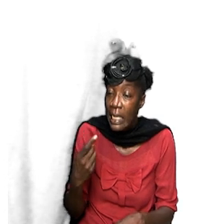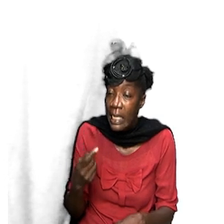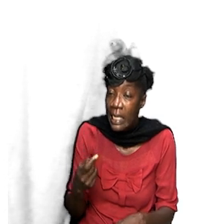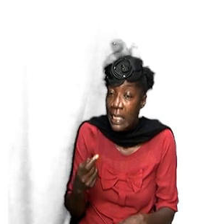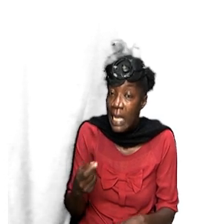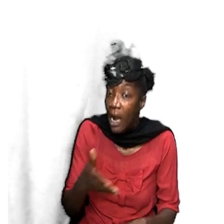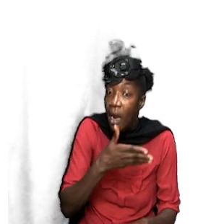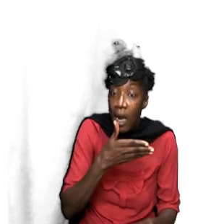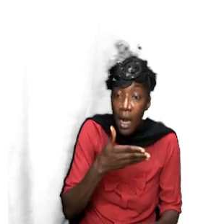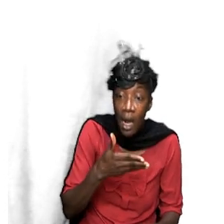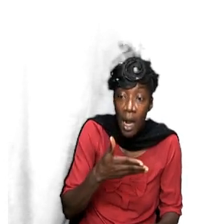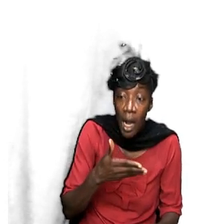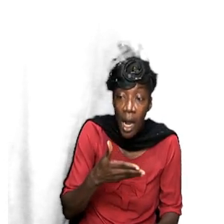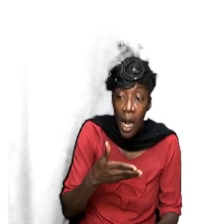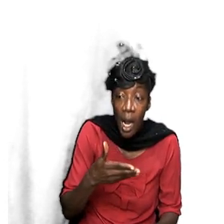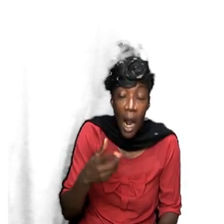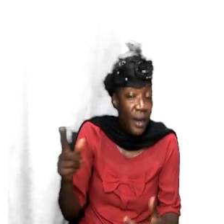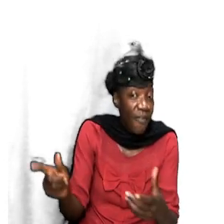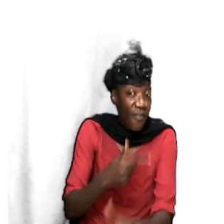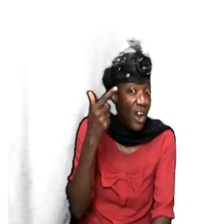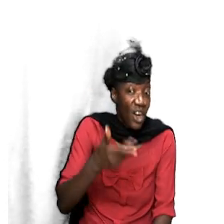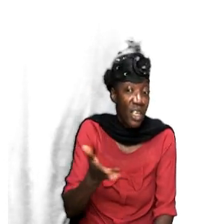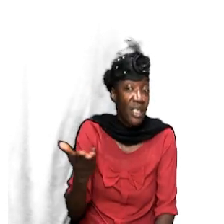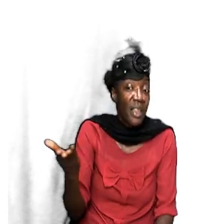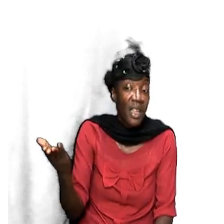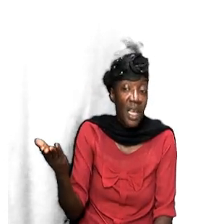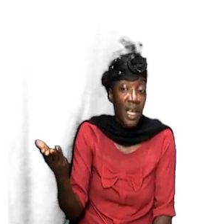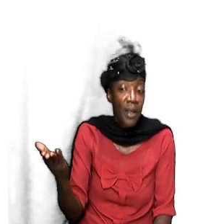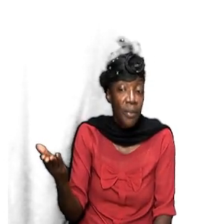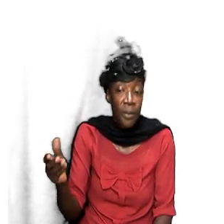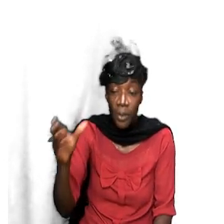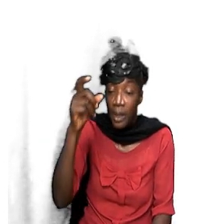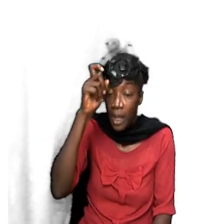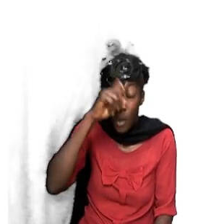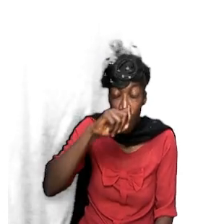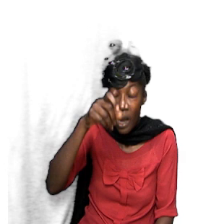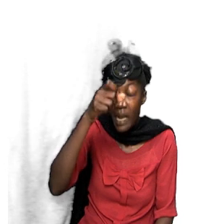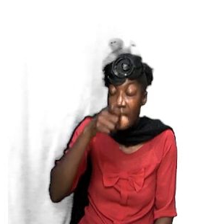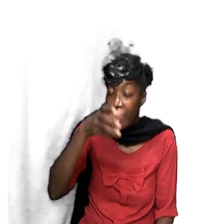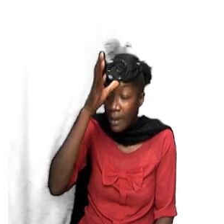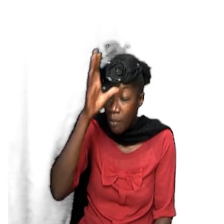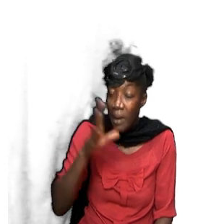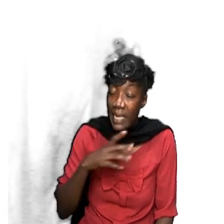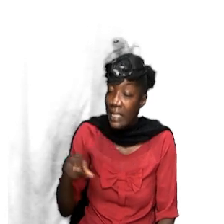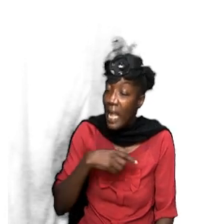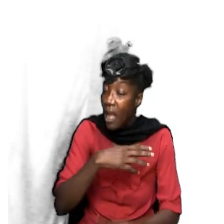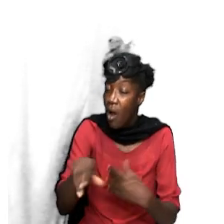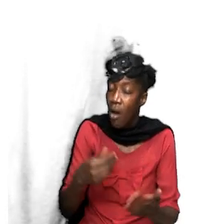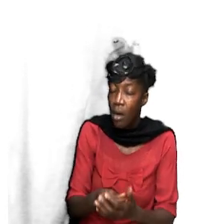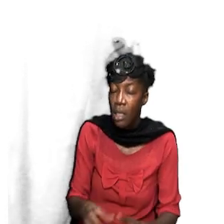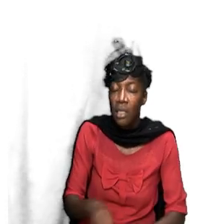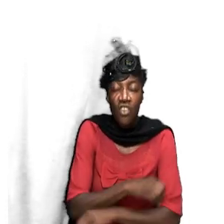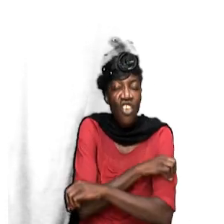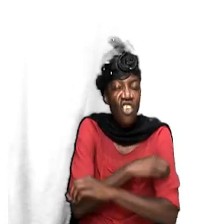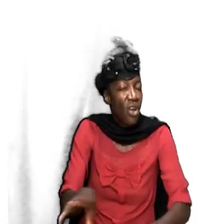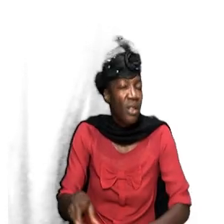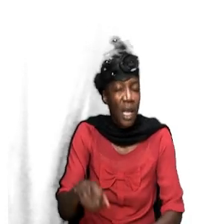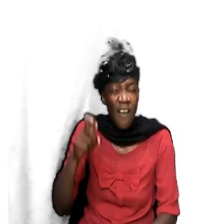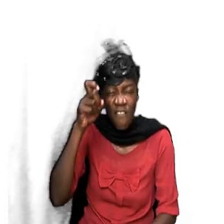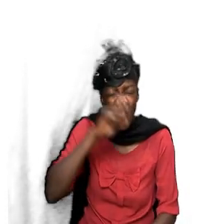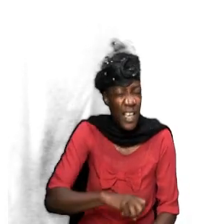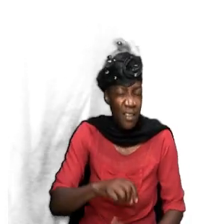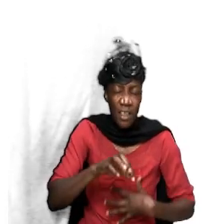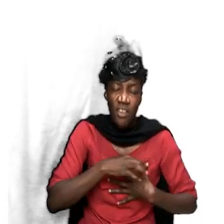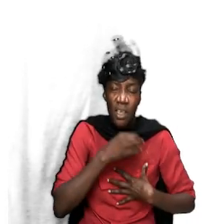Because the wise man said, all is vanity and vexation of spirit. So if we, when